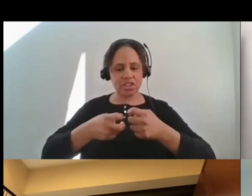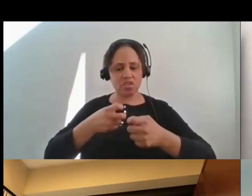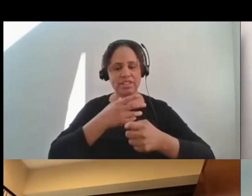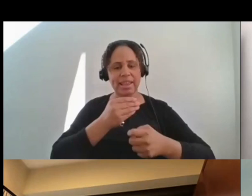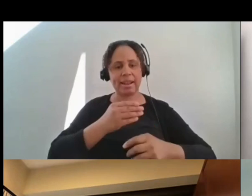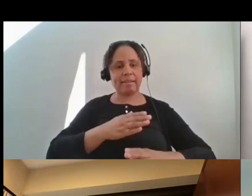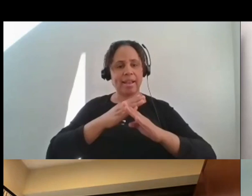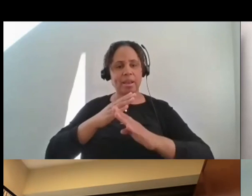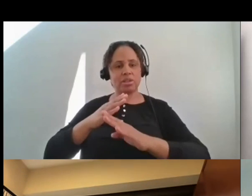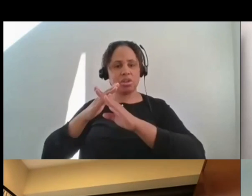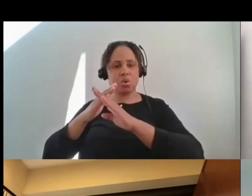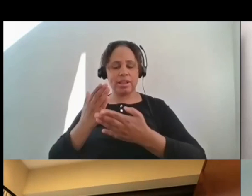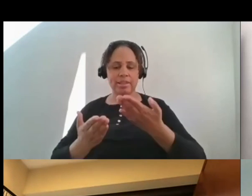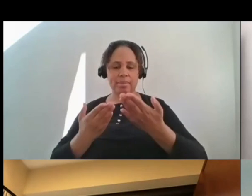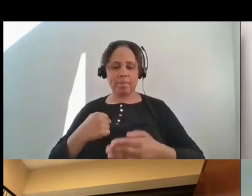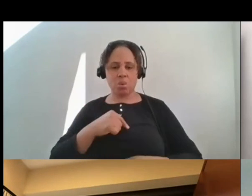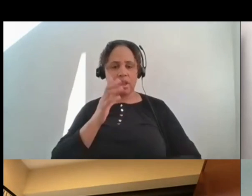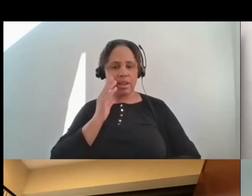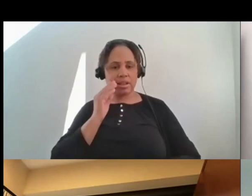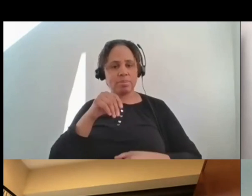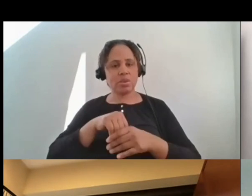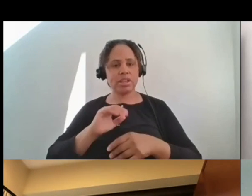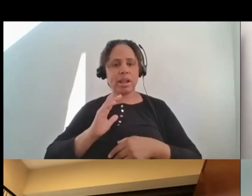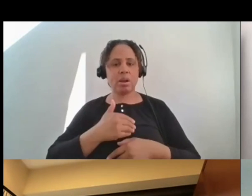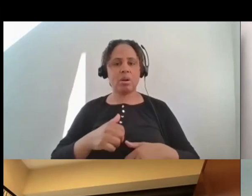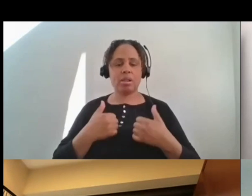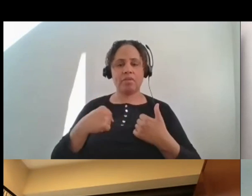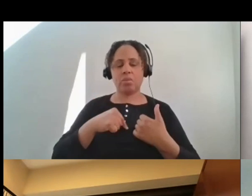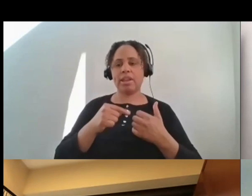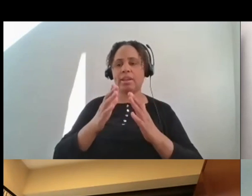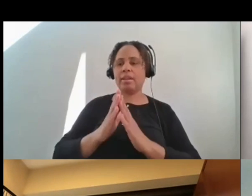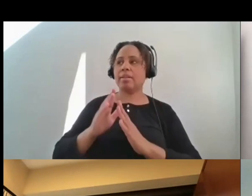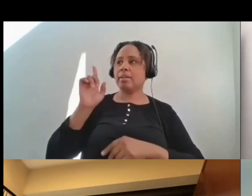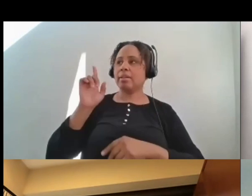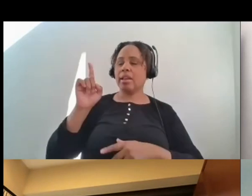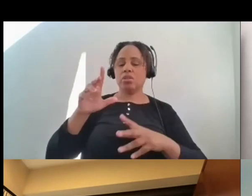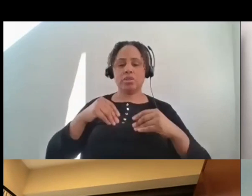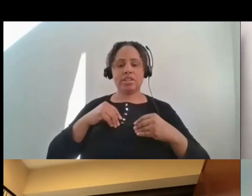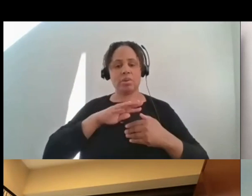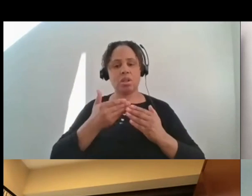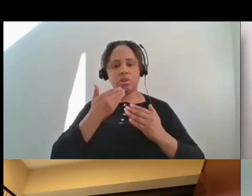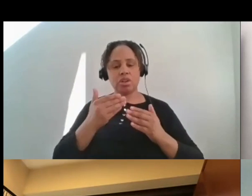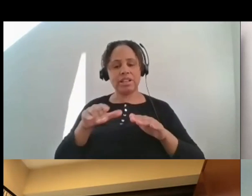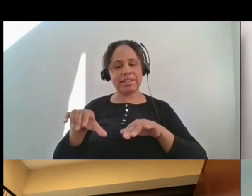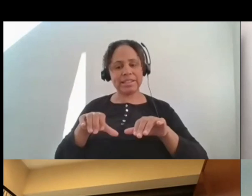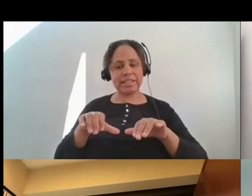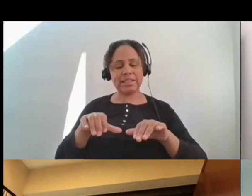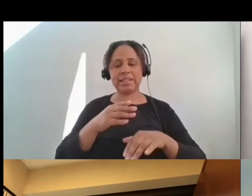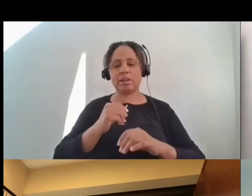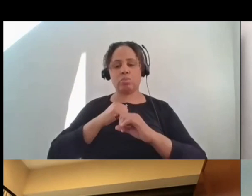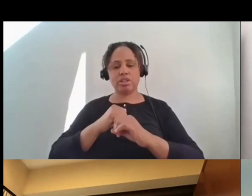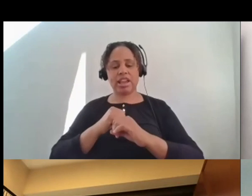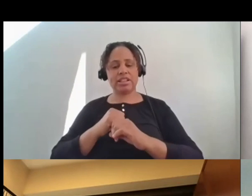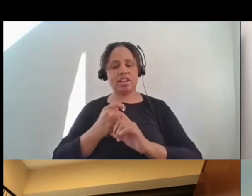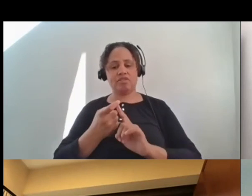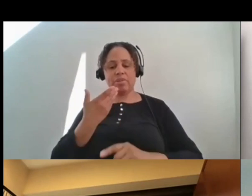may go through in our lives. We ask Allah subhanahu wa ta'ala to accept all our good deeds. We ask Allah subhanahu wa ta'ala to protect us from the evil of ourselves and to